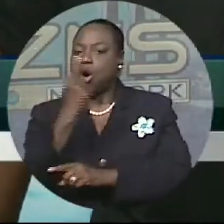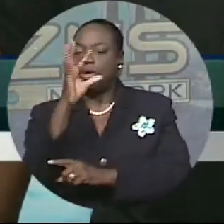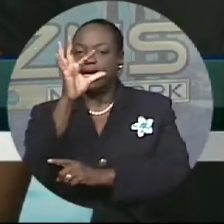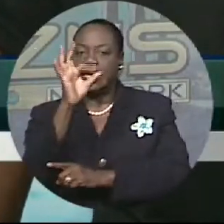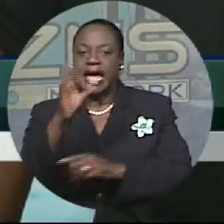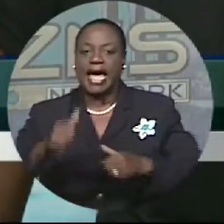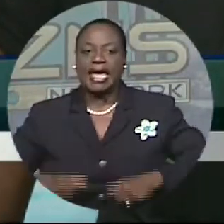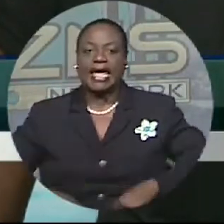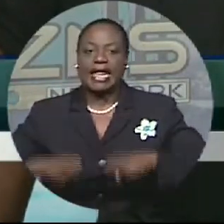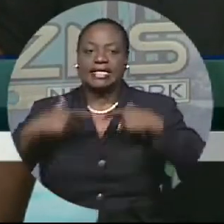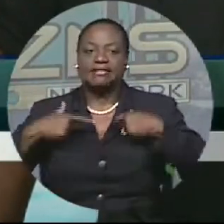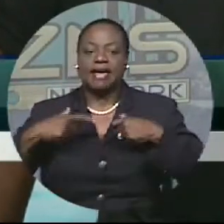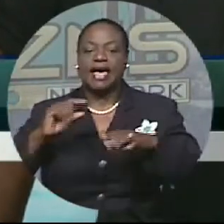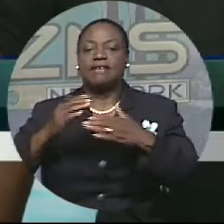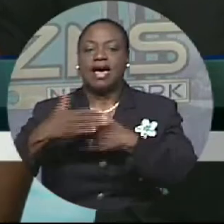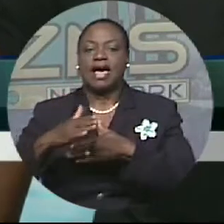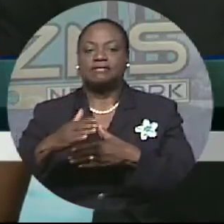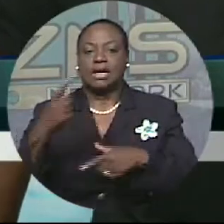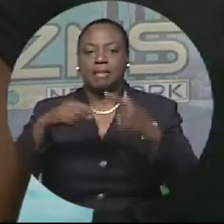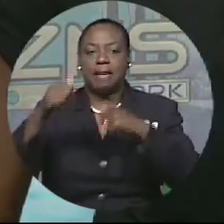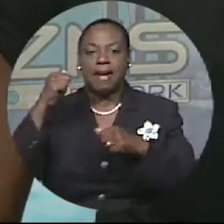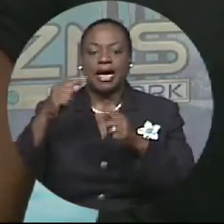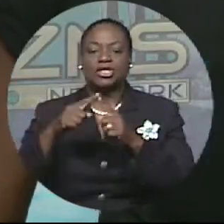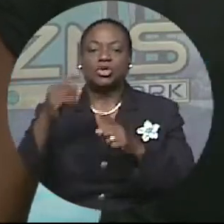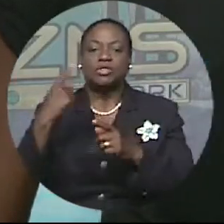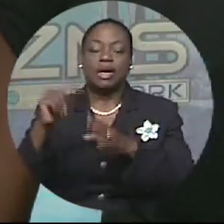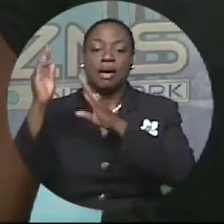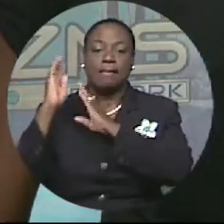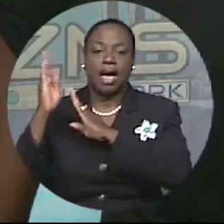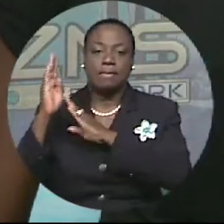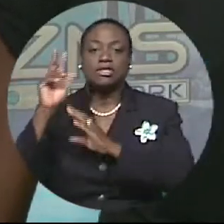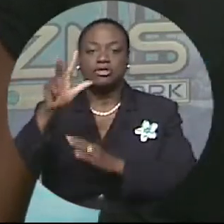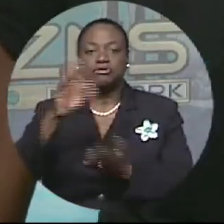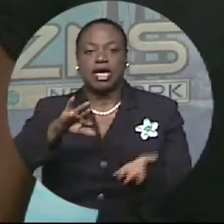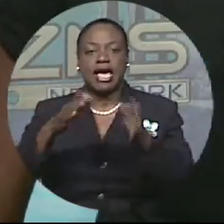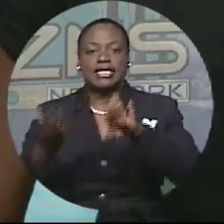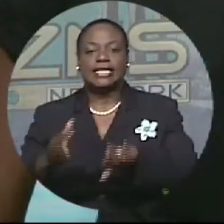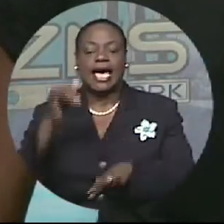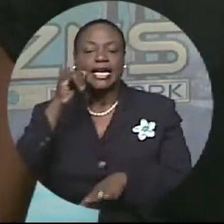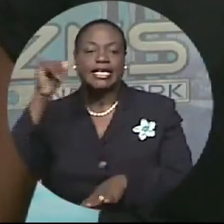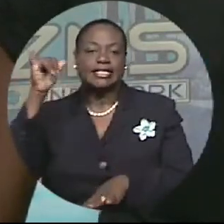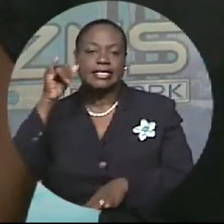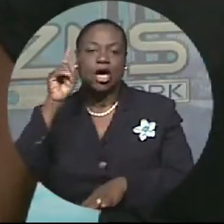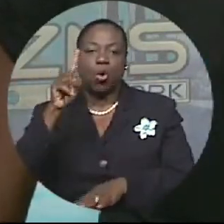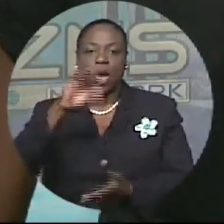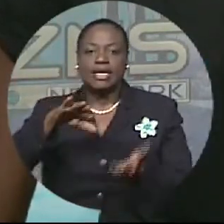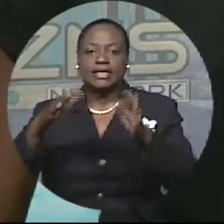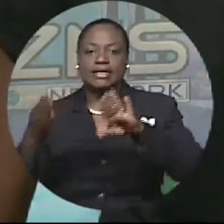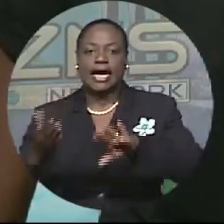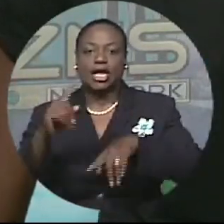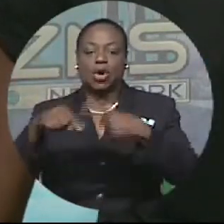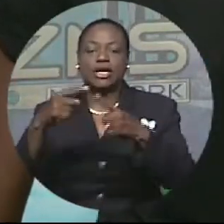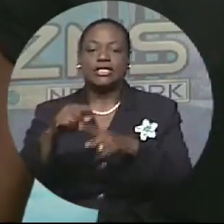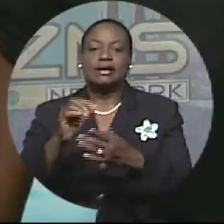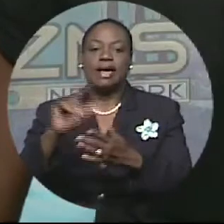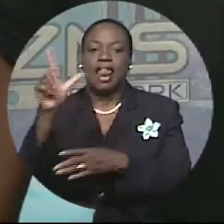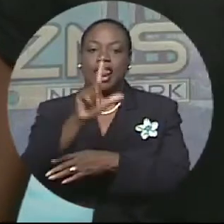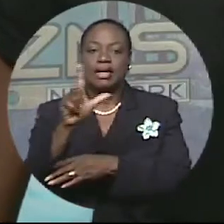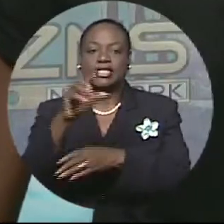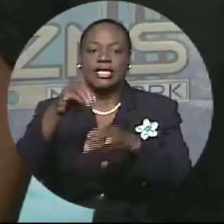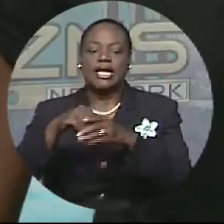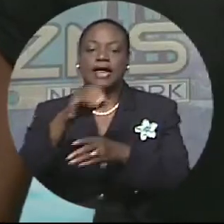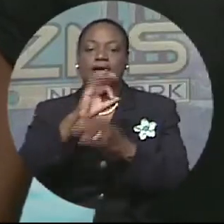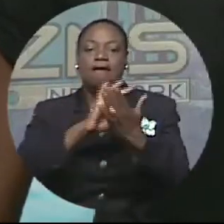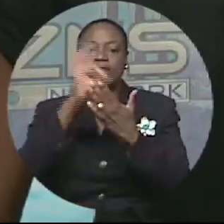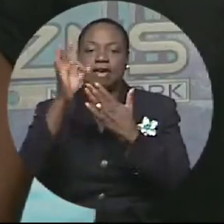the Bahamas. Sadly, 3 of the endangered rock iguanas died yesterday. One of them died en route to London in February. A British